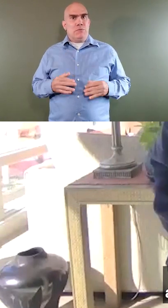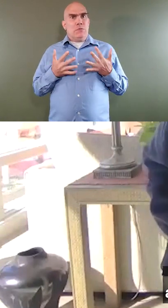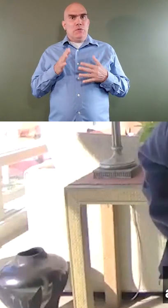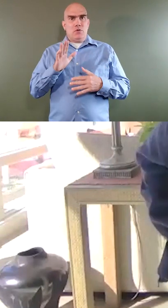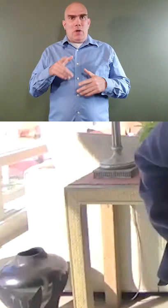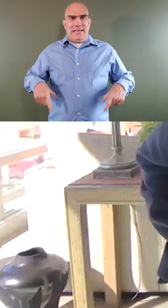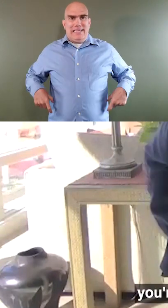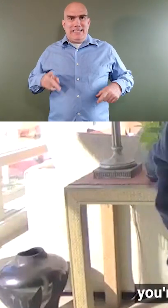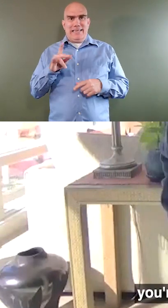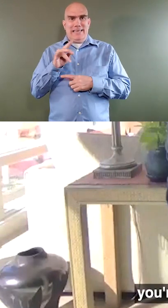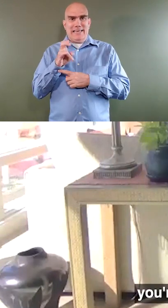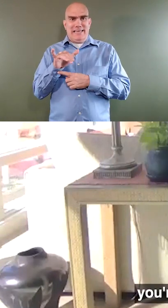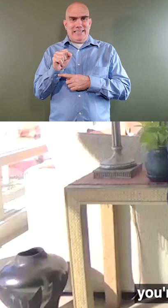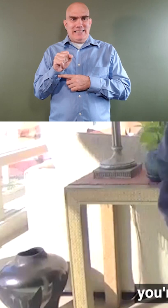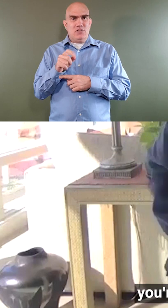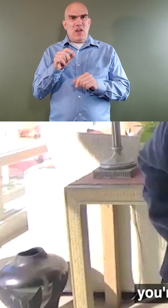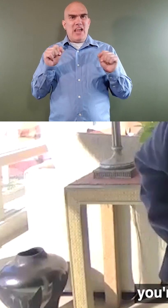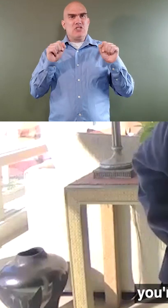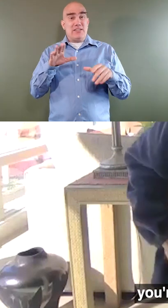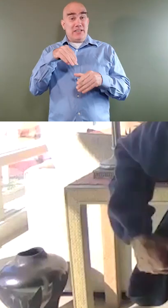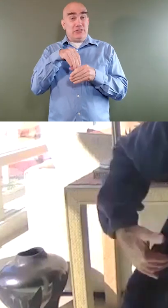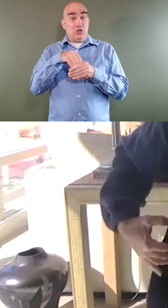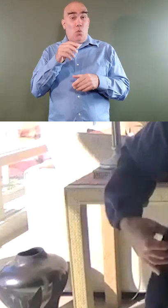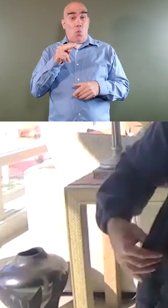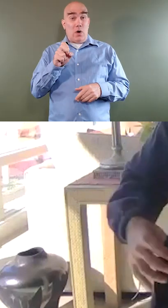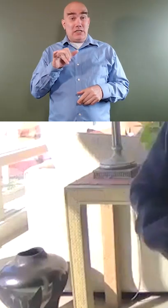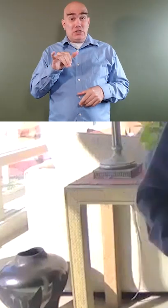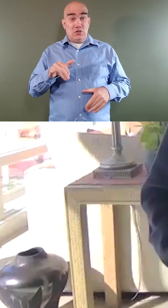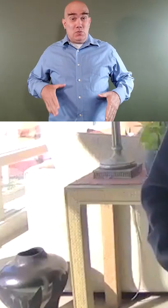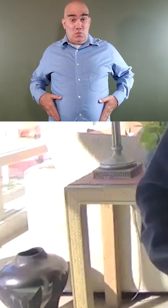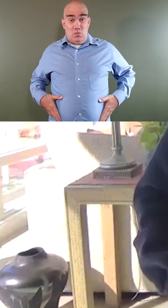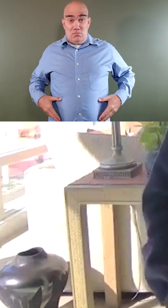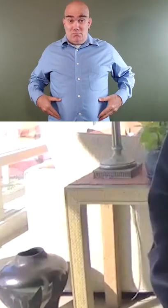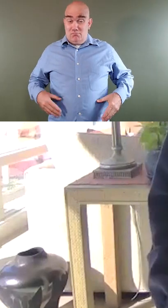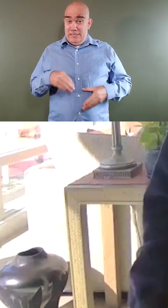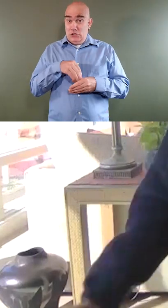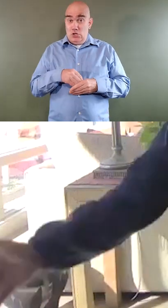energizing your kidneys. You're exercising the internal organs.